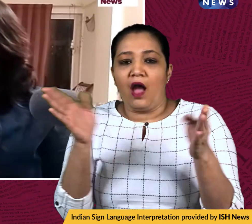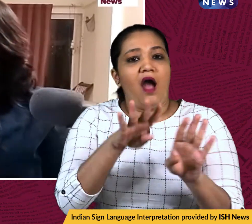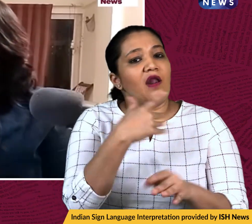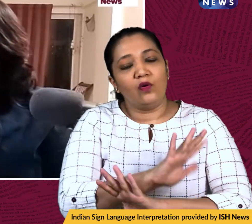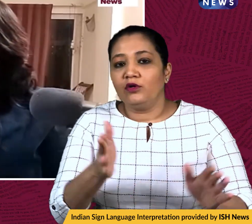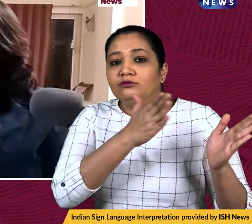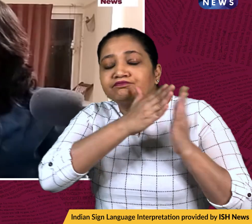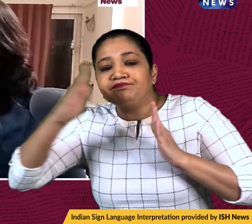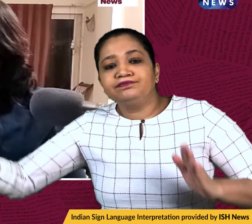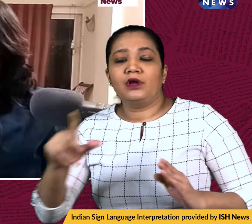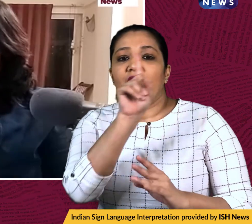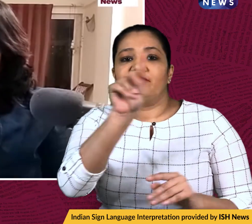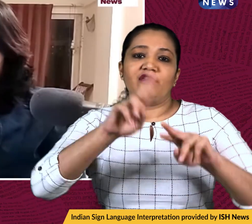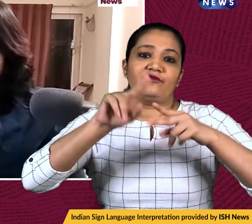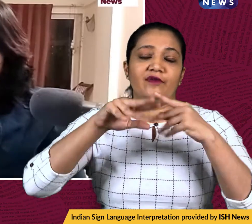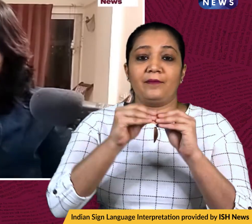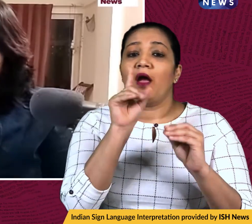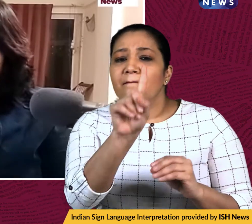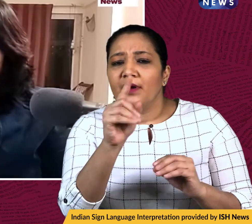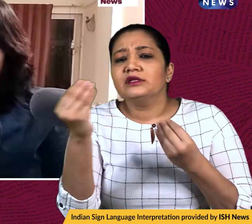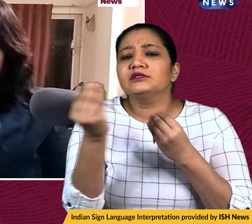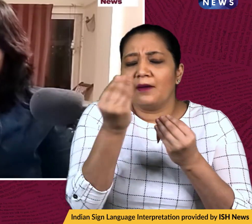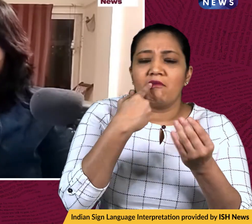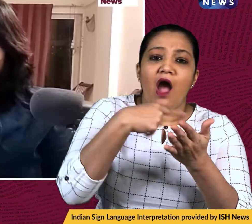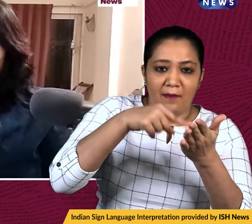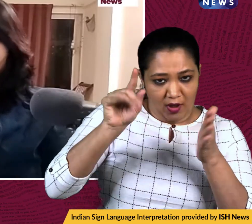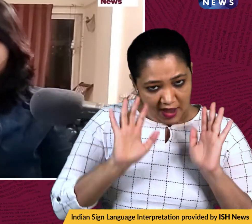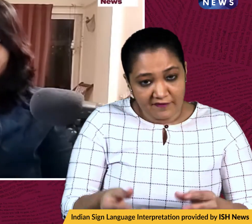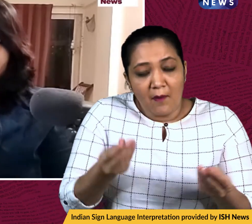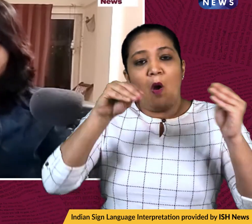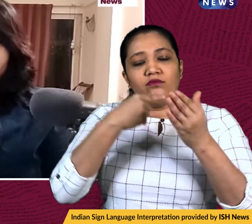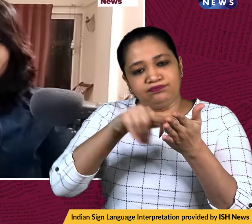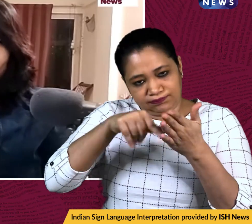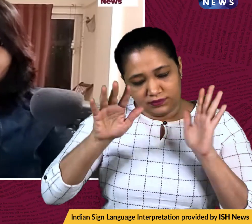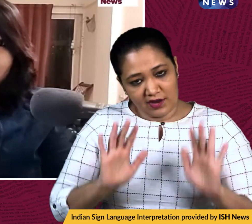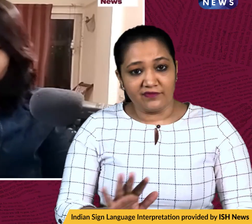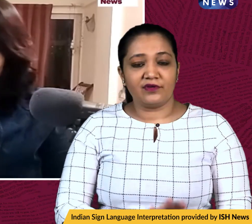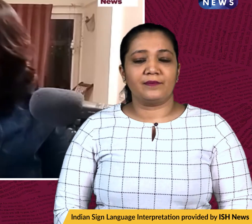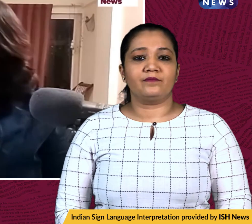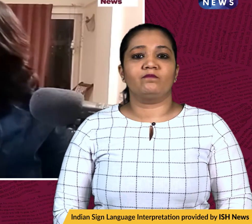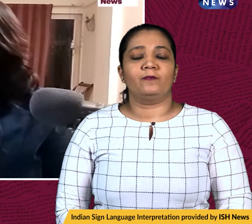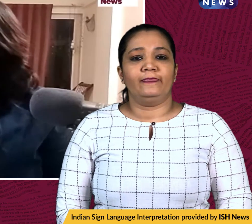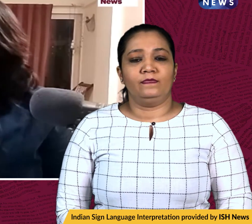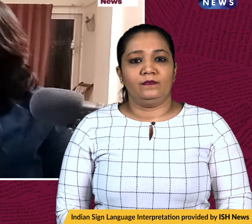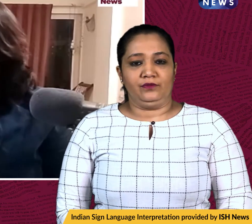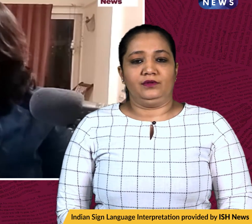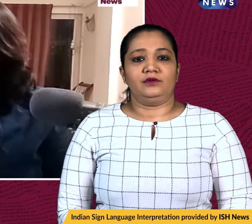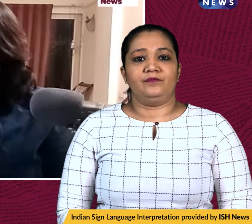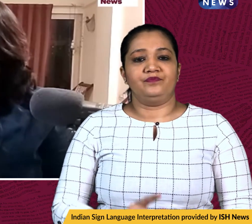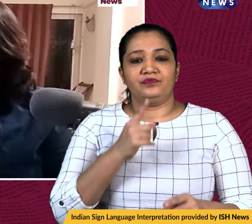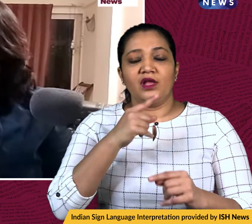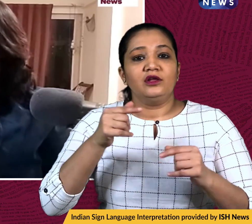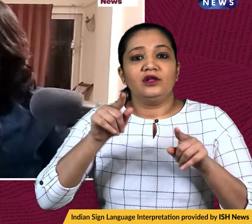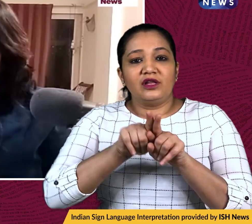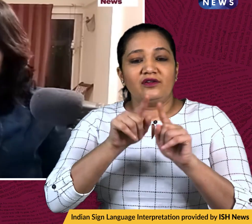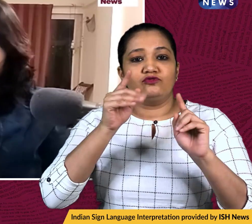February. Now, however, it has granted some more relaxations to the restrictions that have already been in place. It's increased the